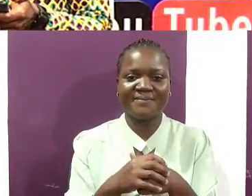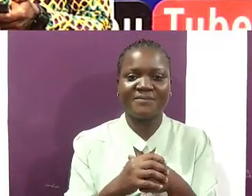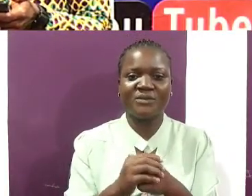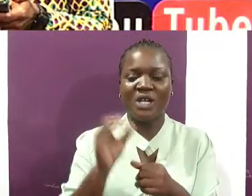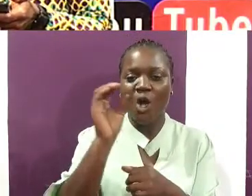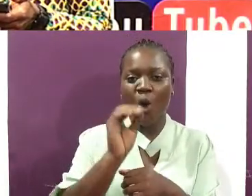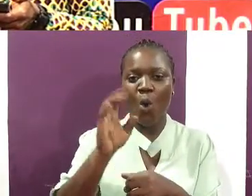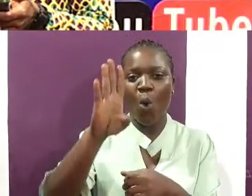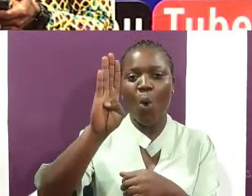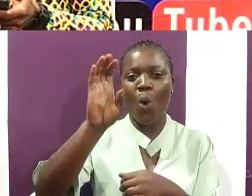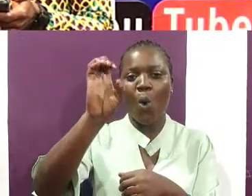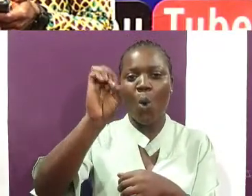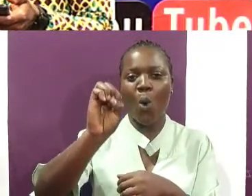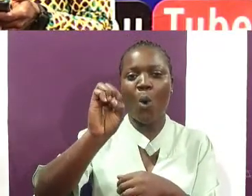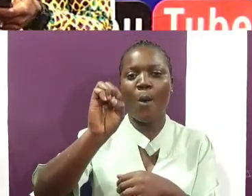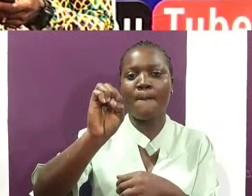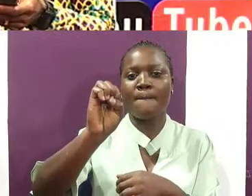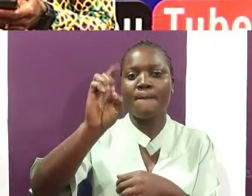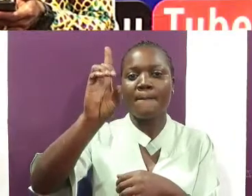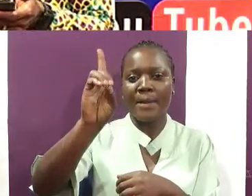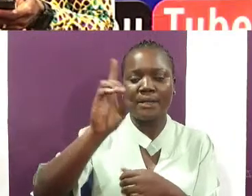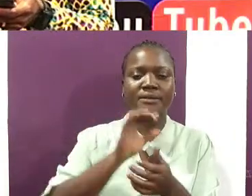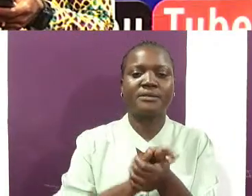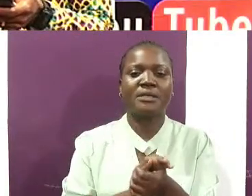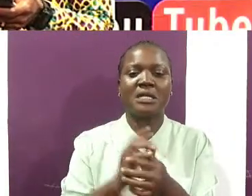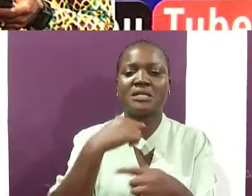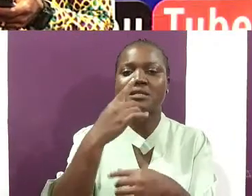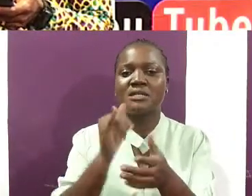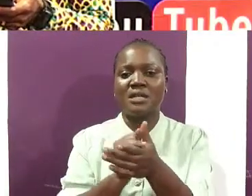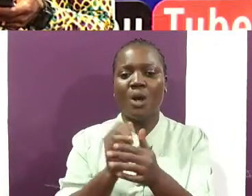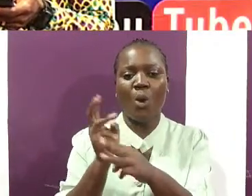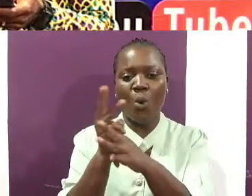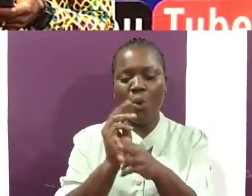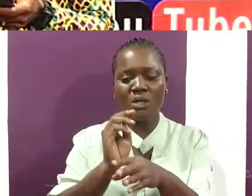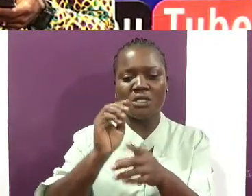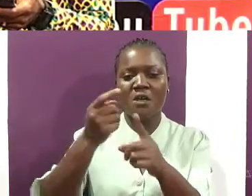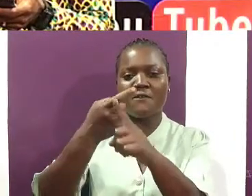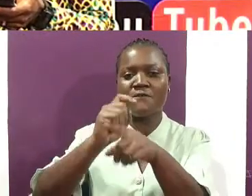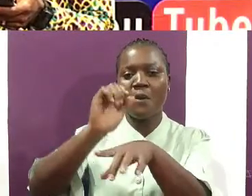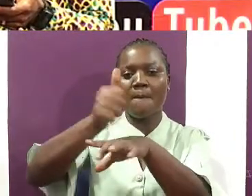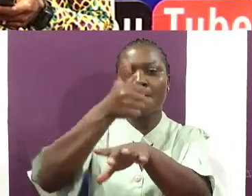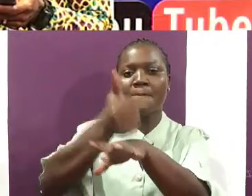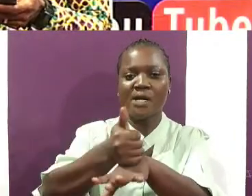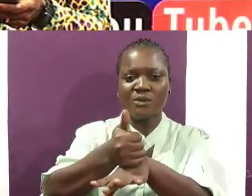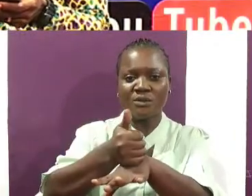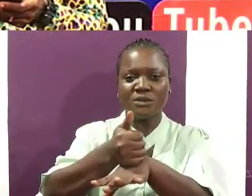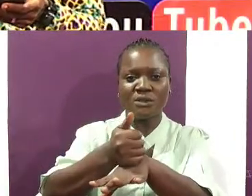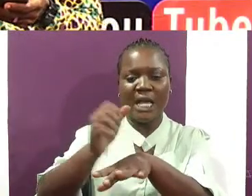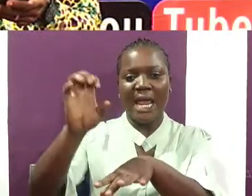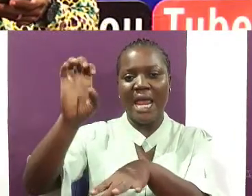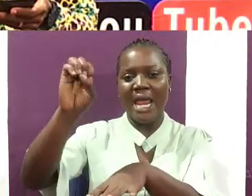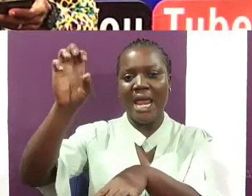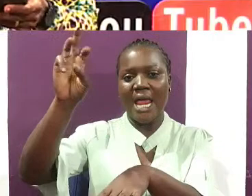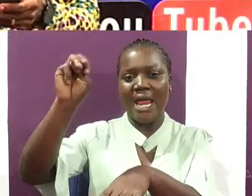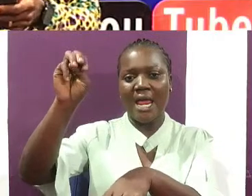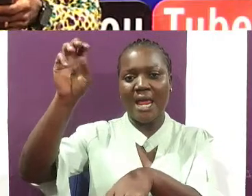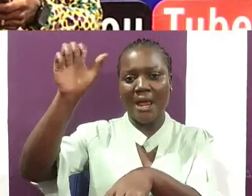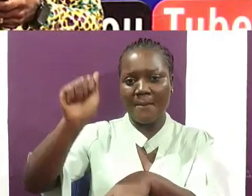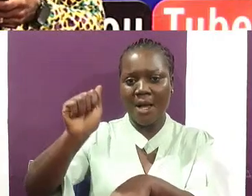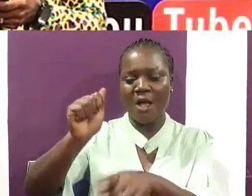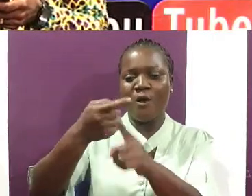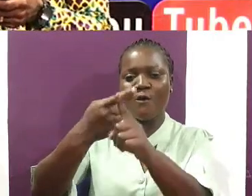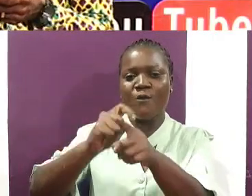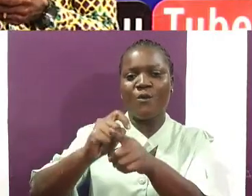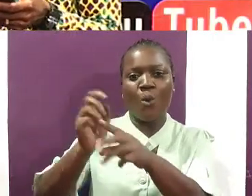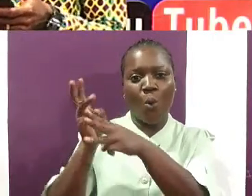Obed Martin so as on to share from Ho. Wow. Anna Emmanuel Mauko and so a share from Kumasi and Joso. She said, maybe